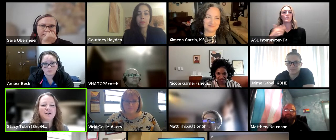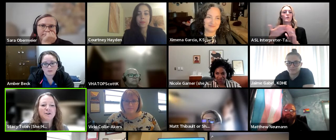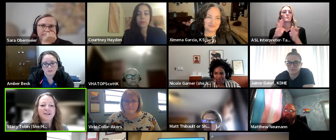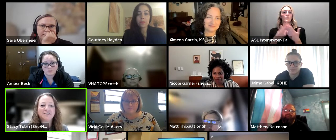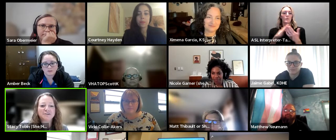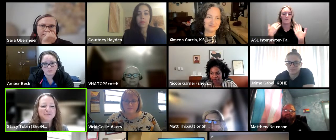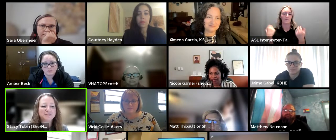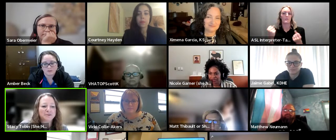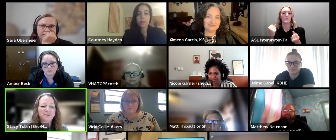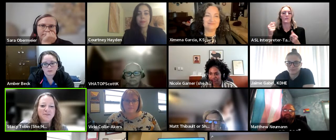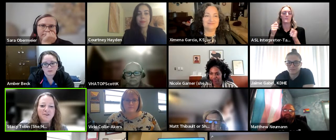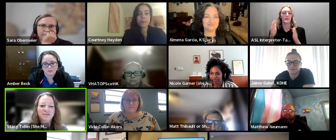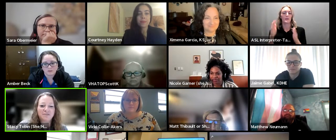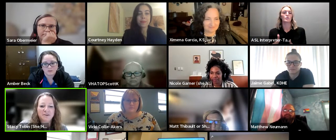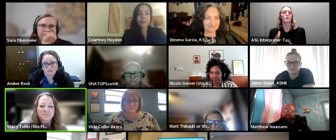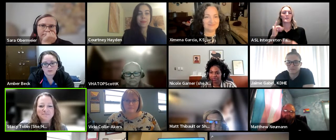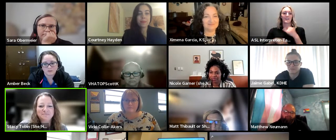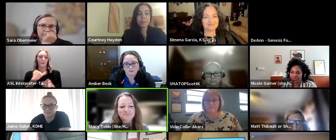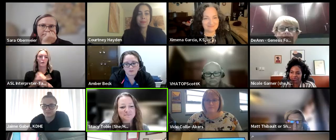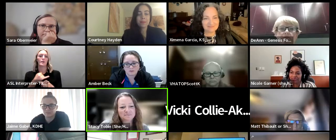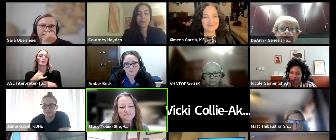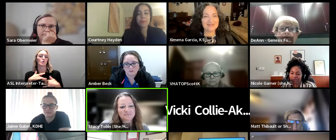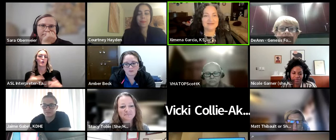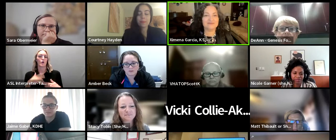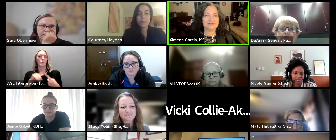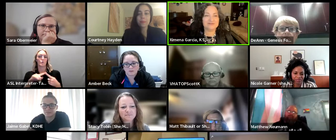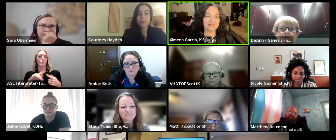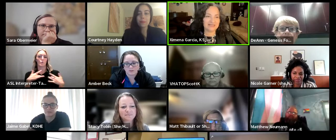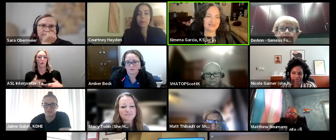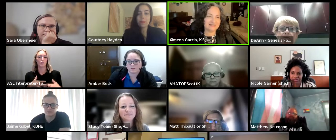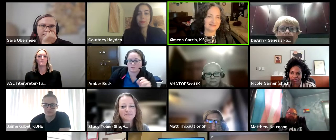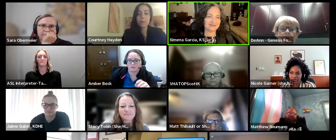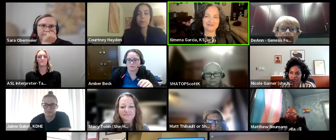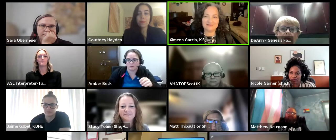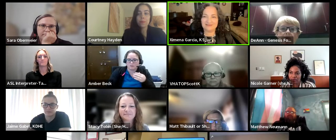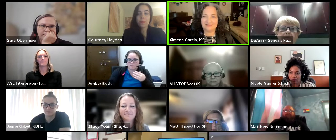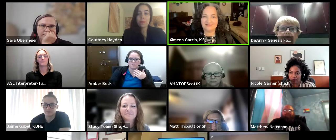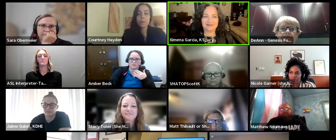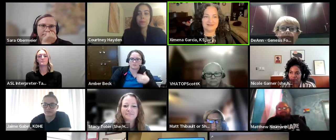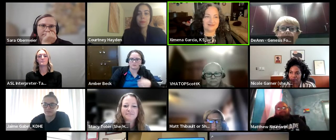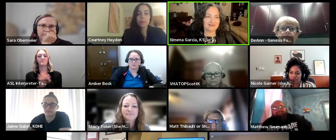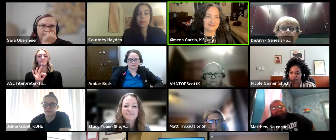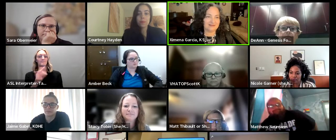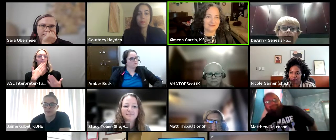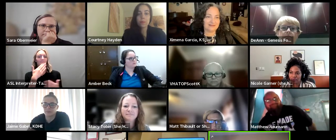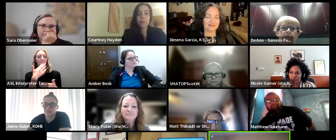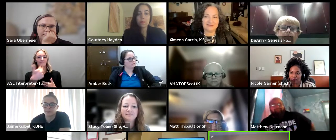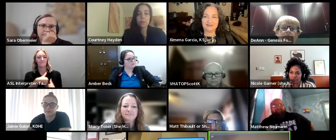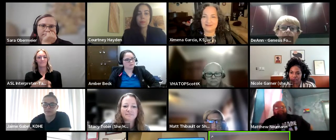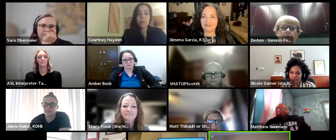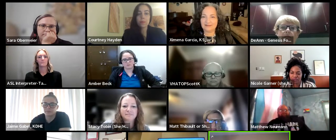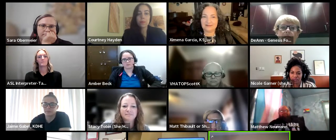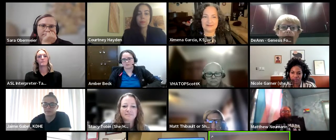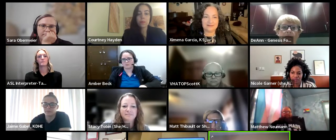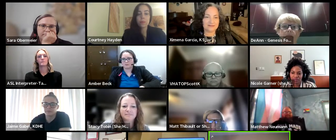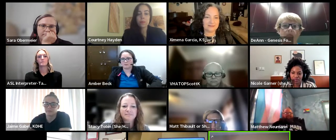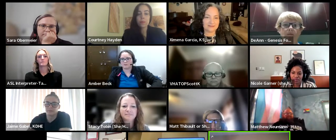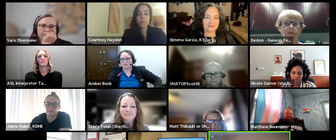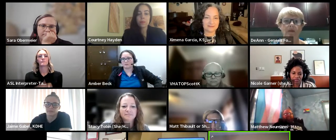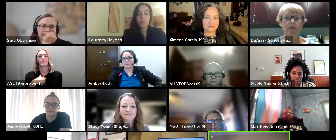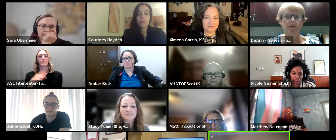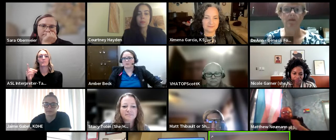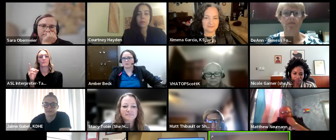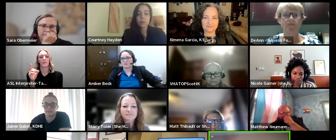Heart to Heart International. So thank you for having me. Thank you for joining us. I'm Dr. Donis McFall.